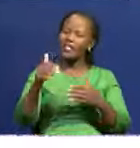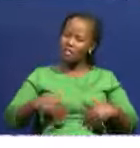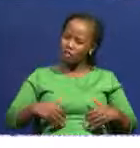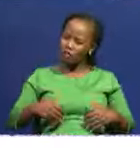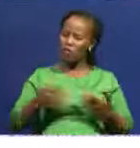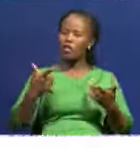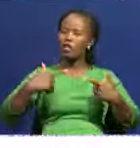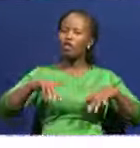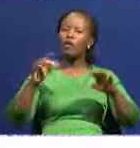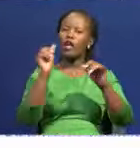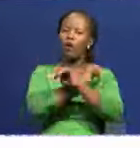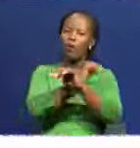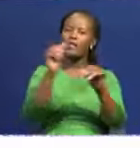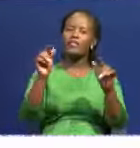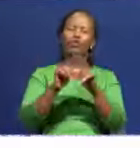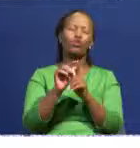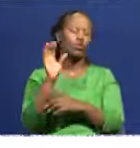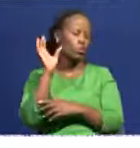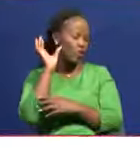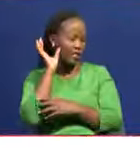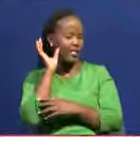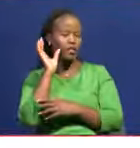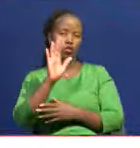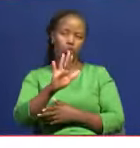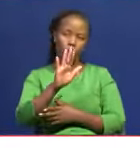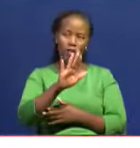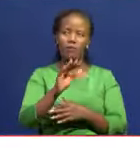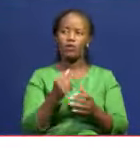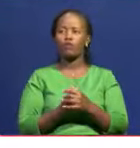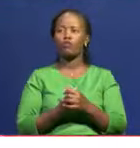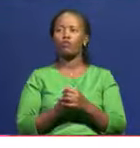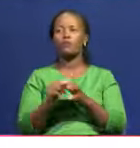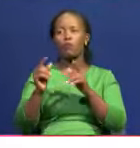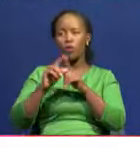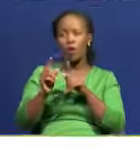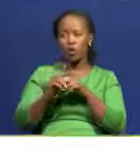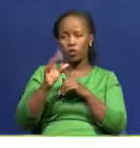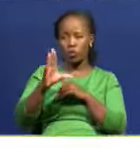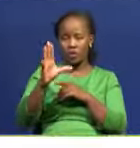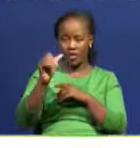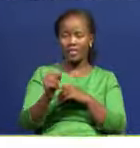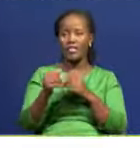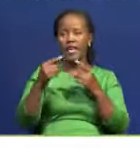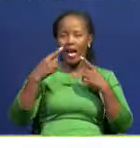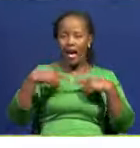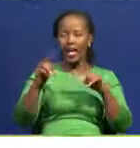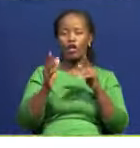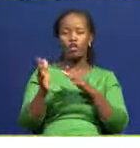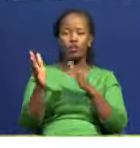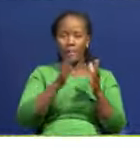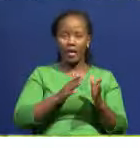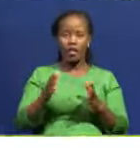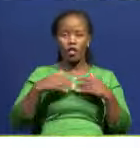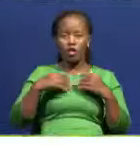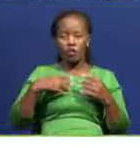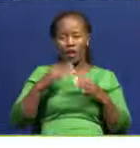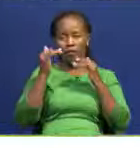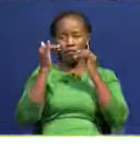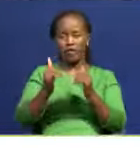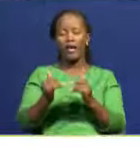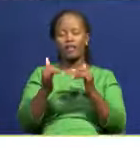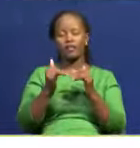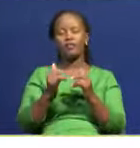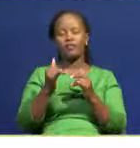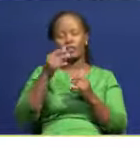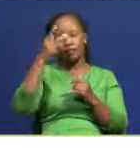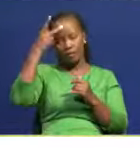Listen also to him as much as he has listened to you. Meanwhile, Wahome has announced plans to put in place a new policy on land ownership in the country.